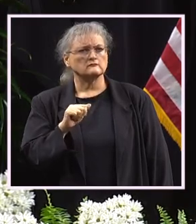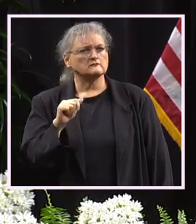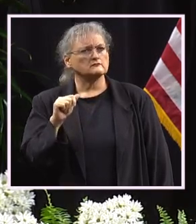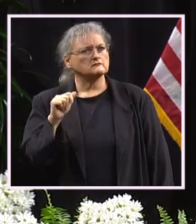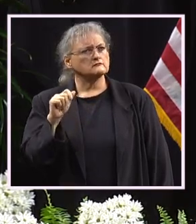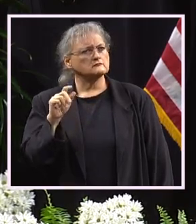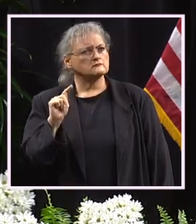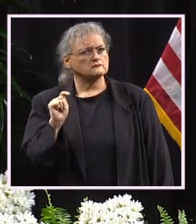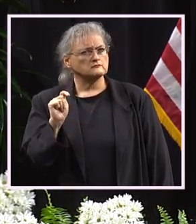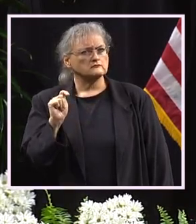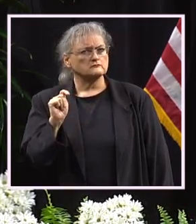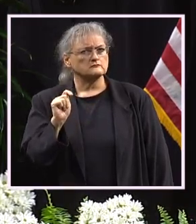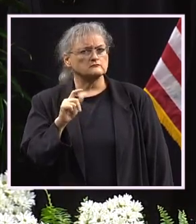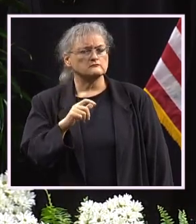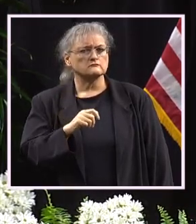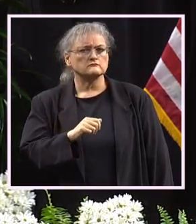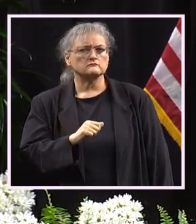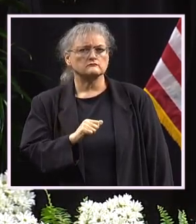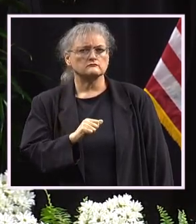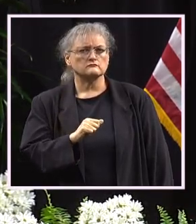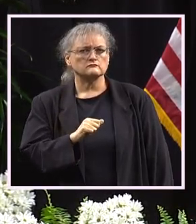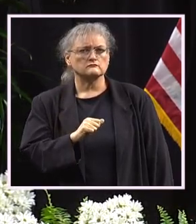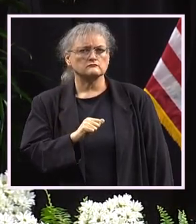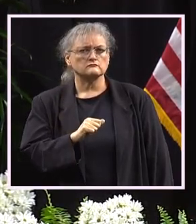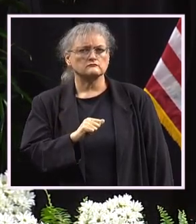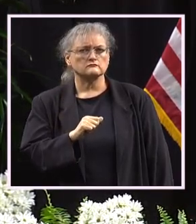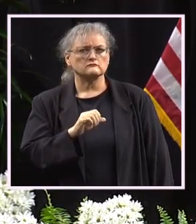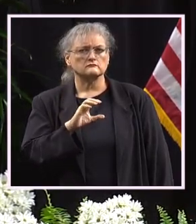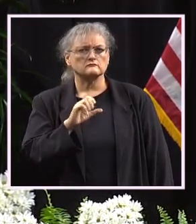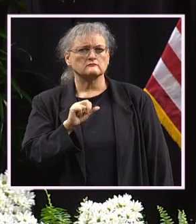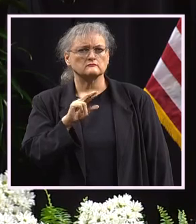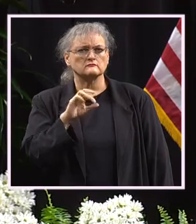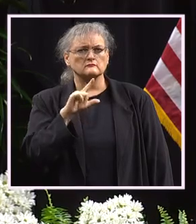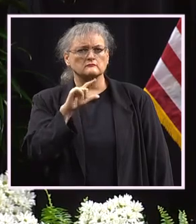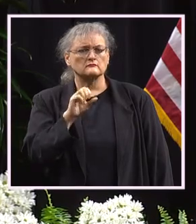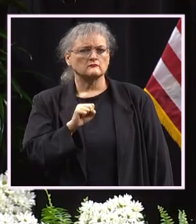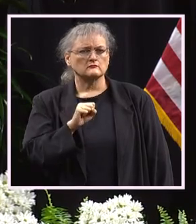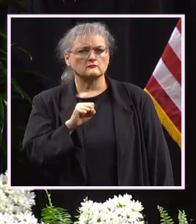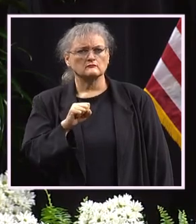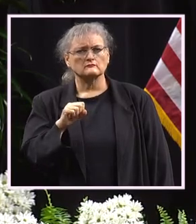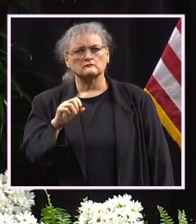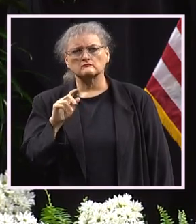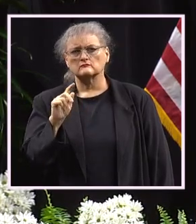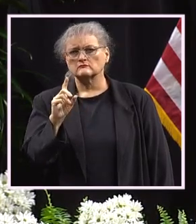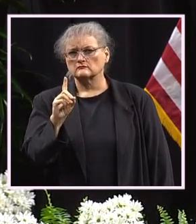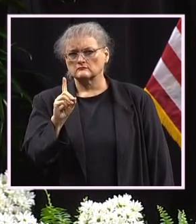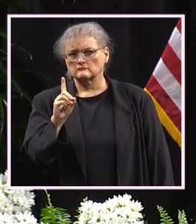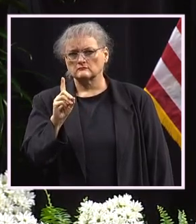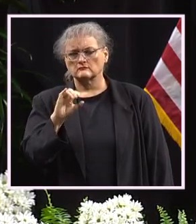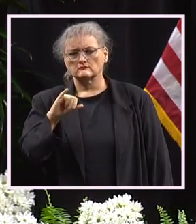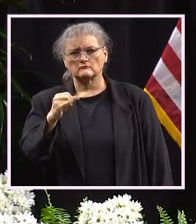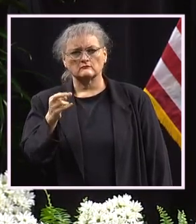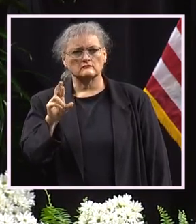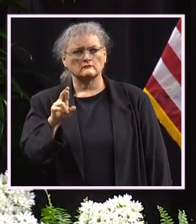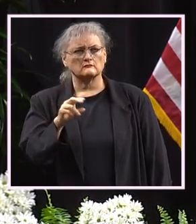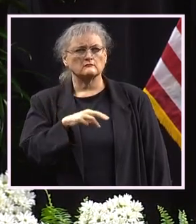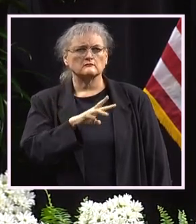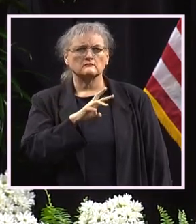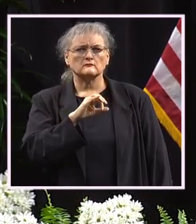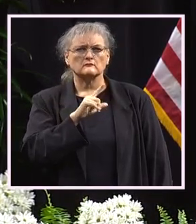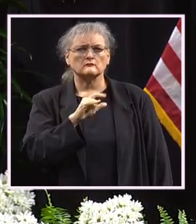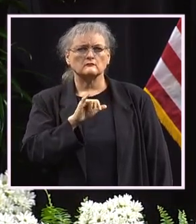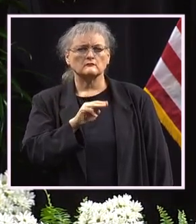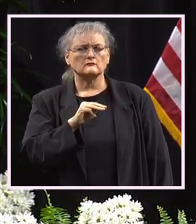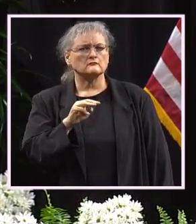Torres, Master of Science. Carlos Davila Jr., cum laude. William C.